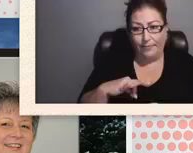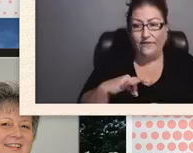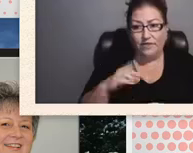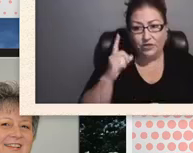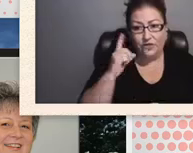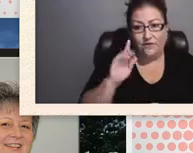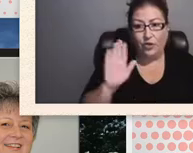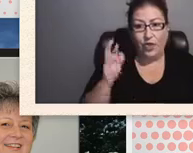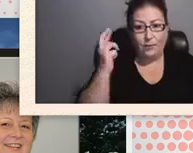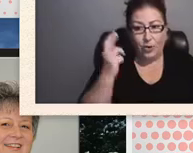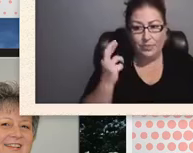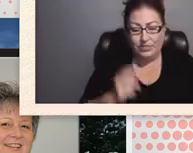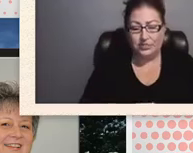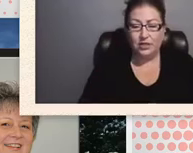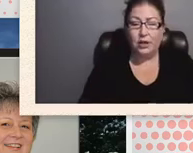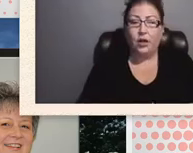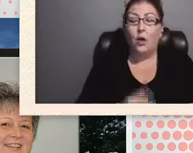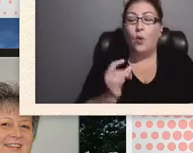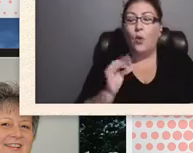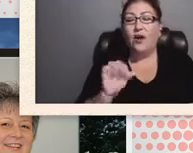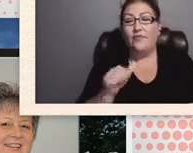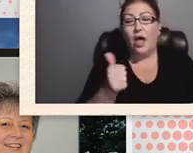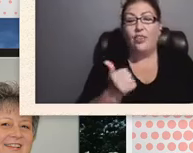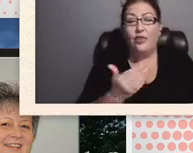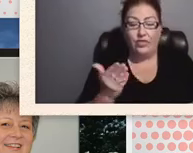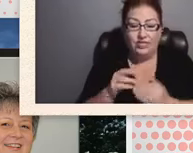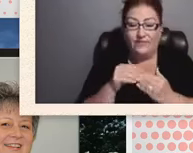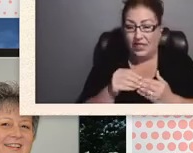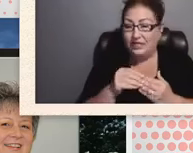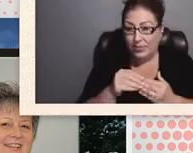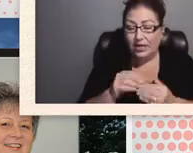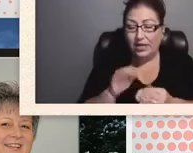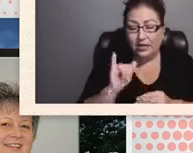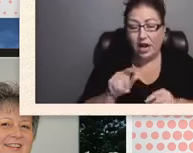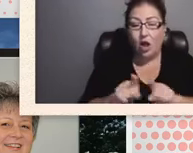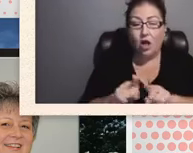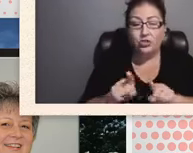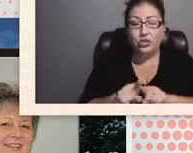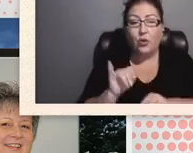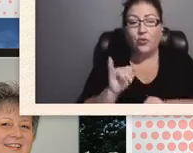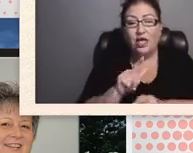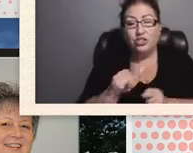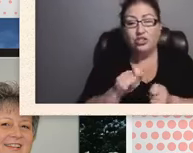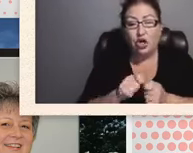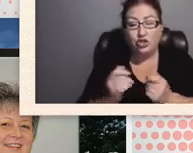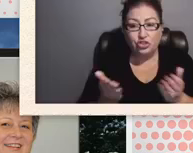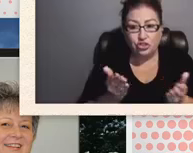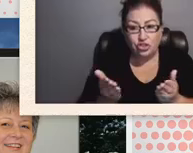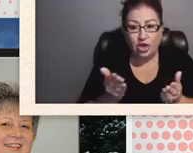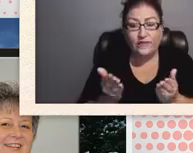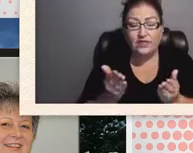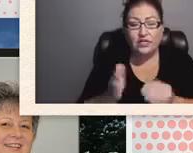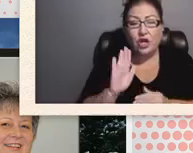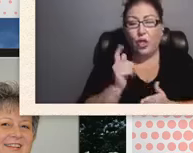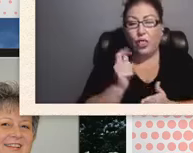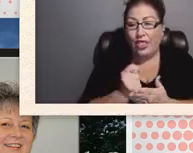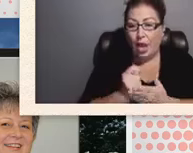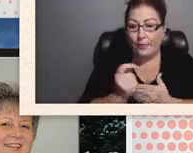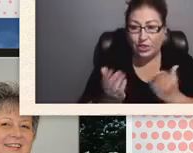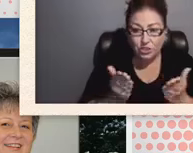purposes. One of the other flexibilities is also that certain services, your therapy services,